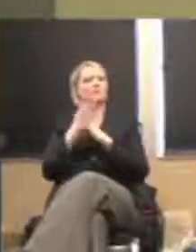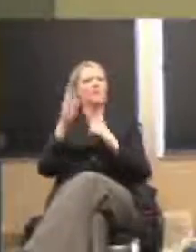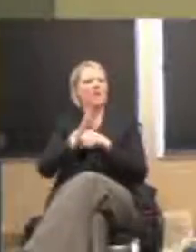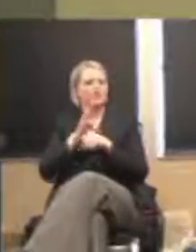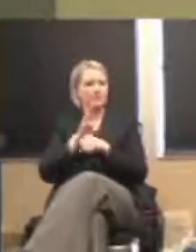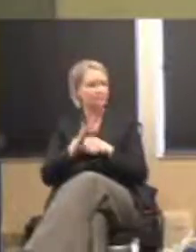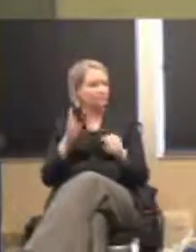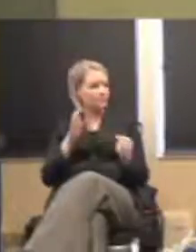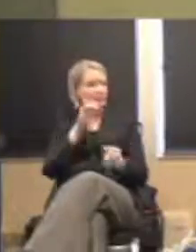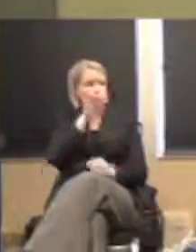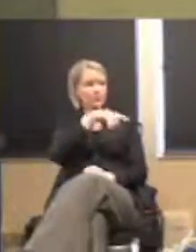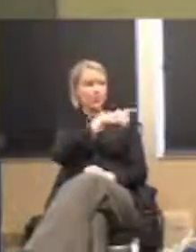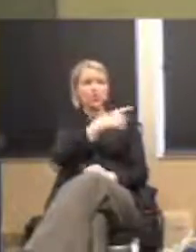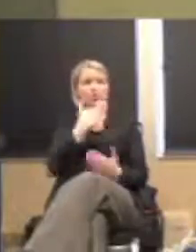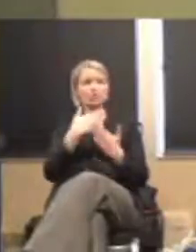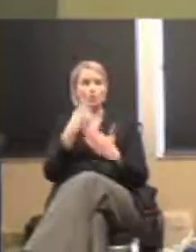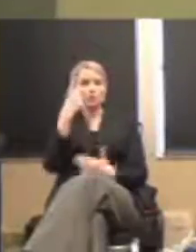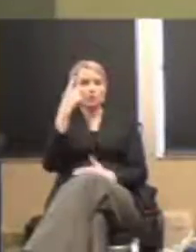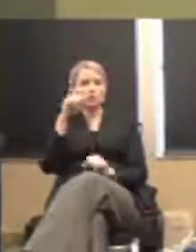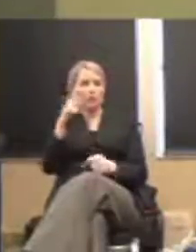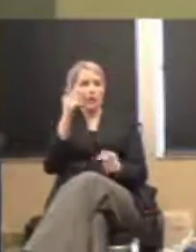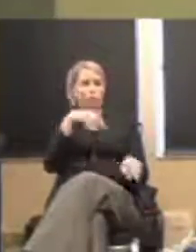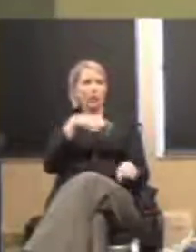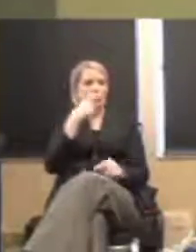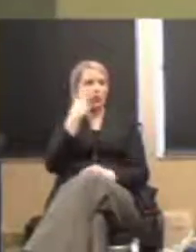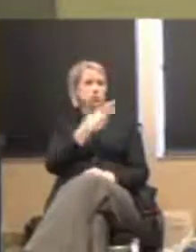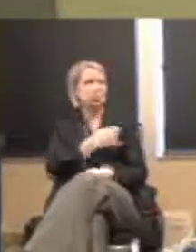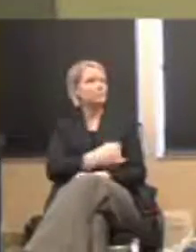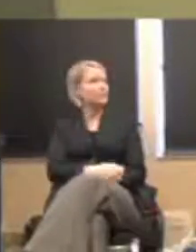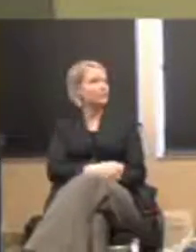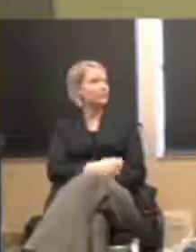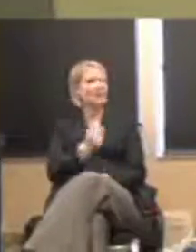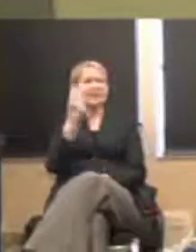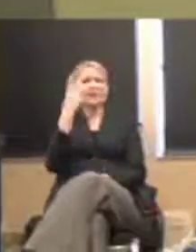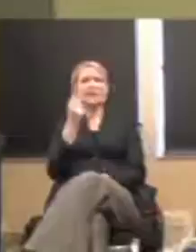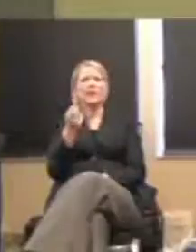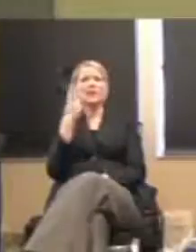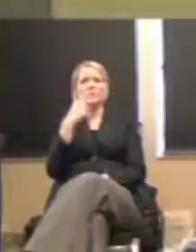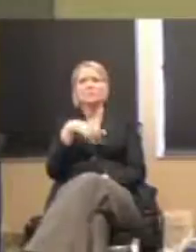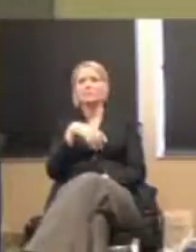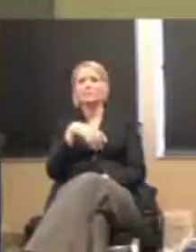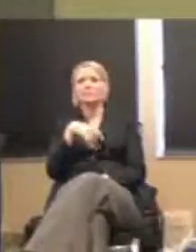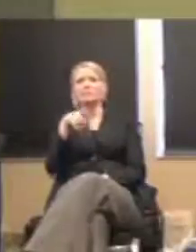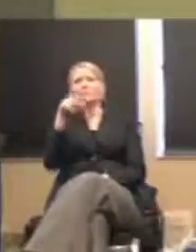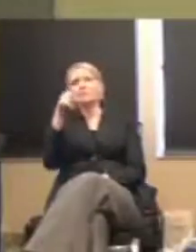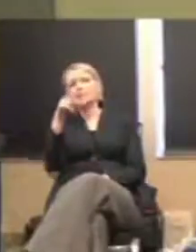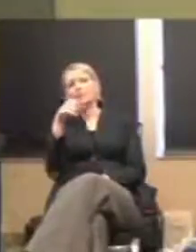these are good ones where you're welcome to come up and take a look at them. There's lots of them. Yes, ma'am.